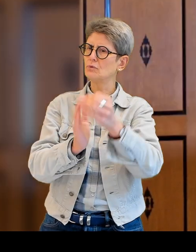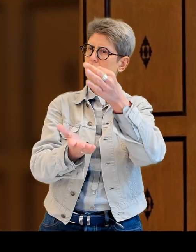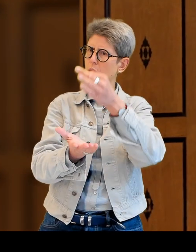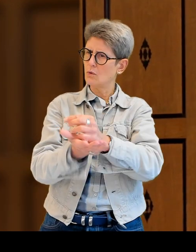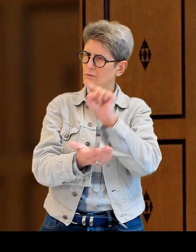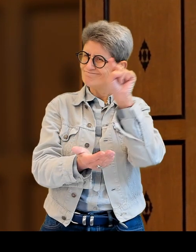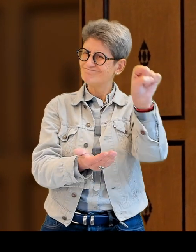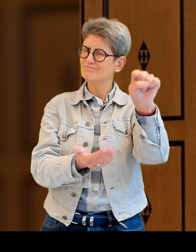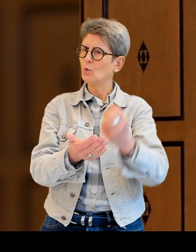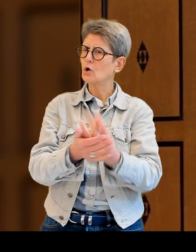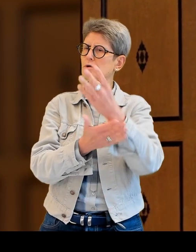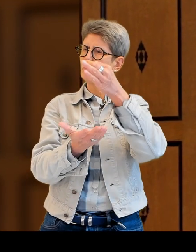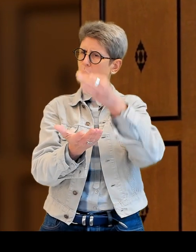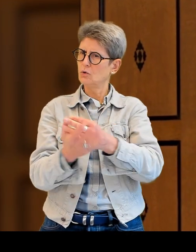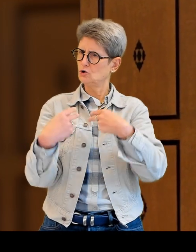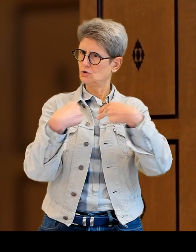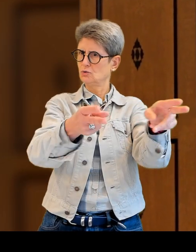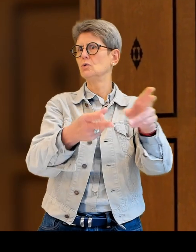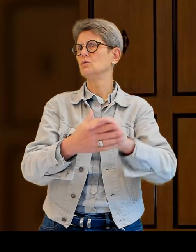their cradle.